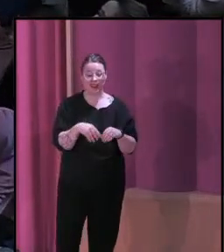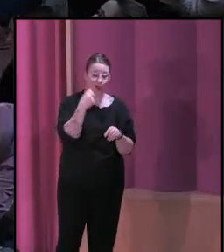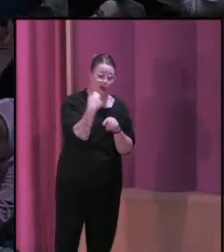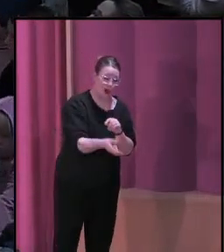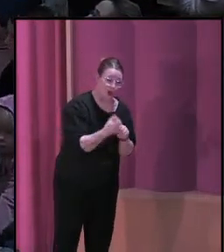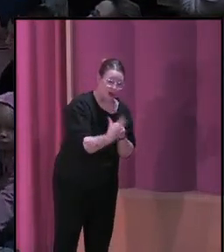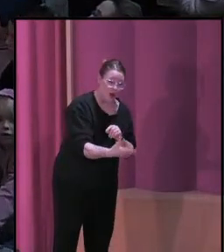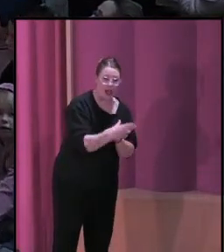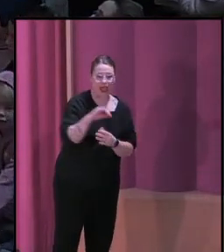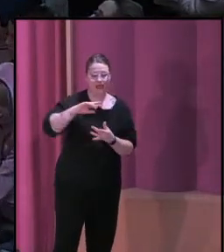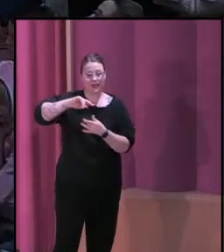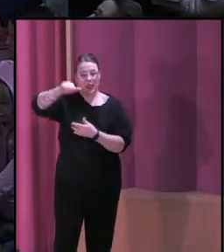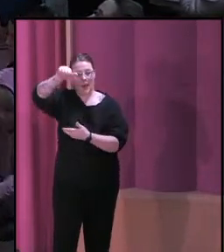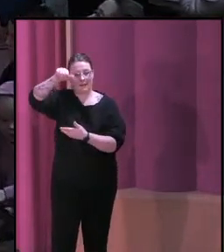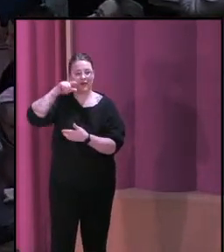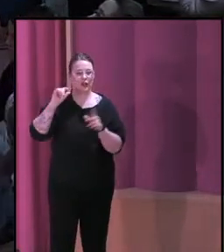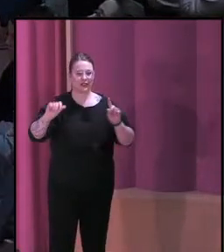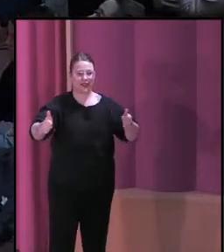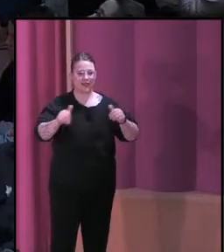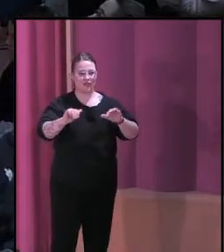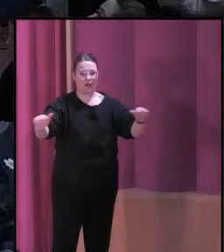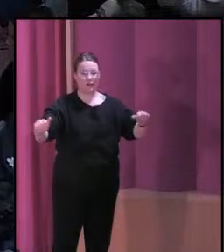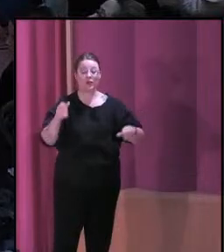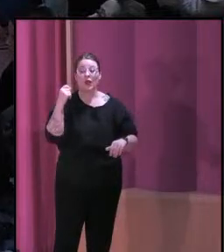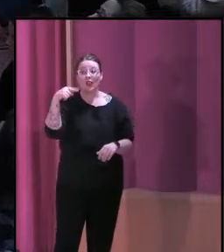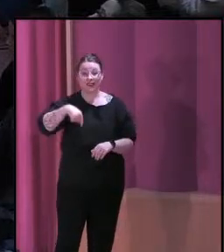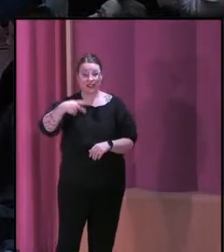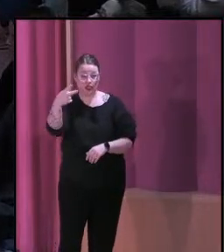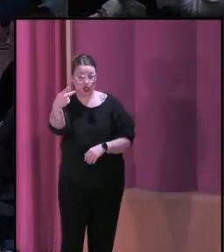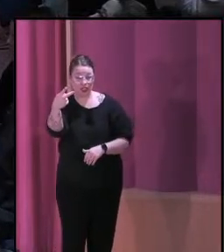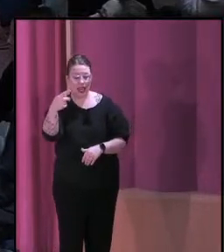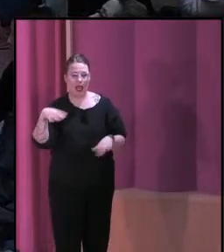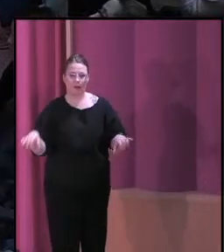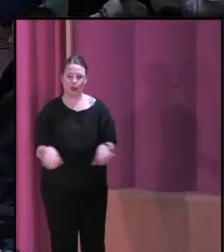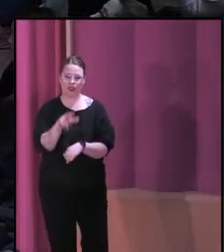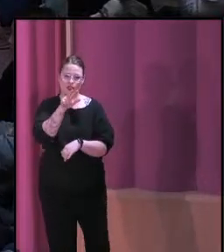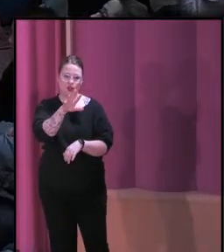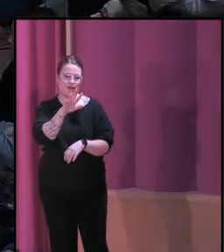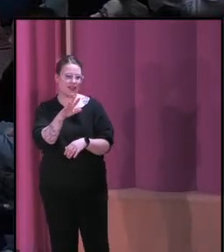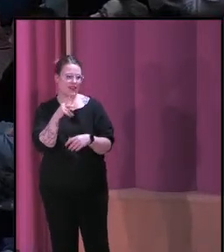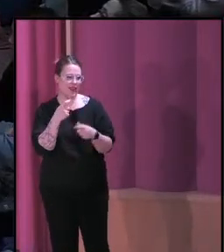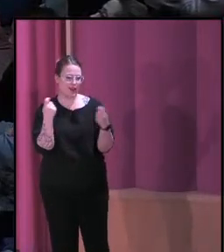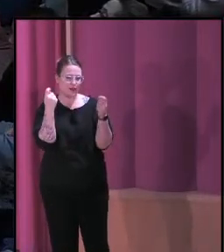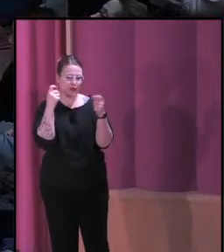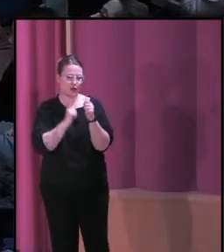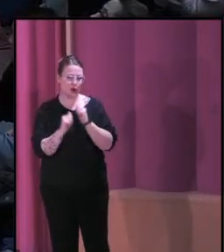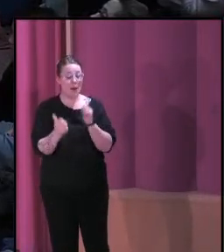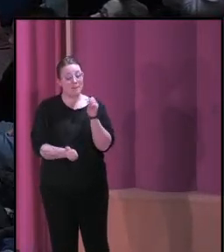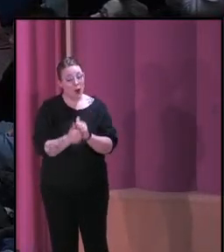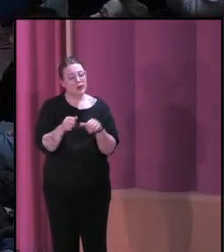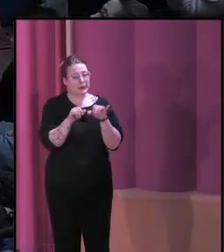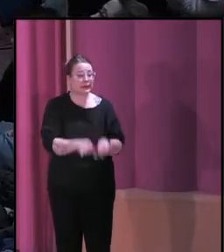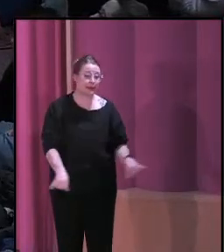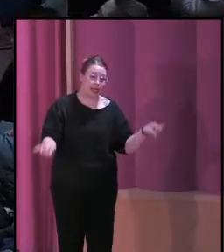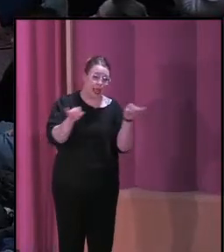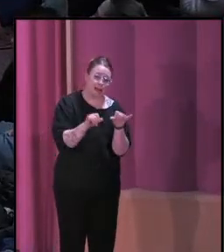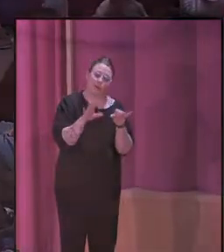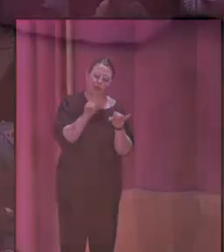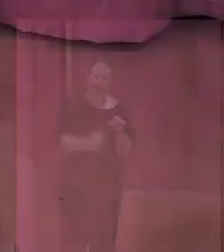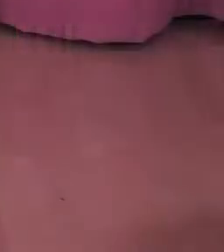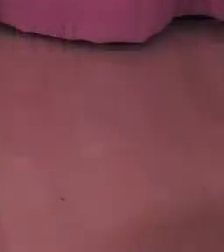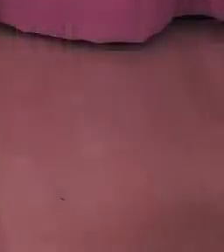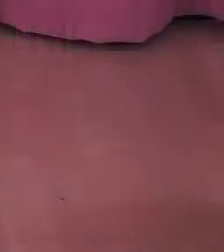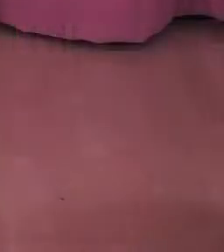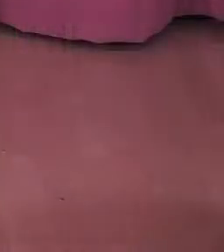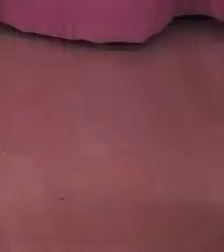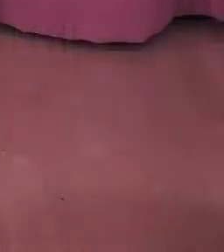bonus. This Thursday, I'm doing my 35th anniversary show. Most of it is the same as this, but I have more routines that I couldn't fit in today. If somehow